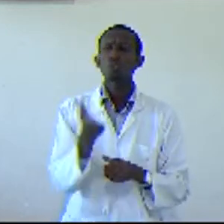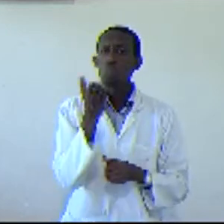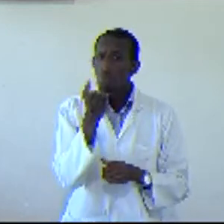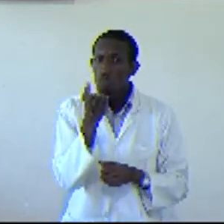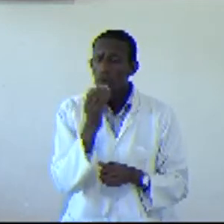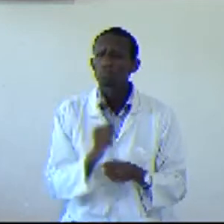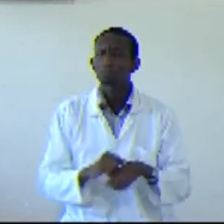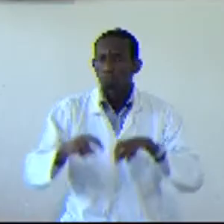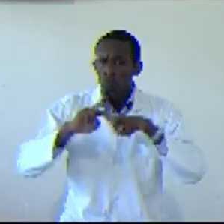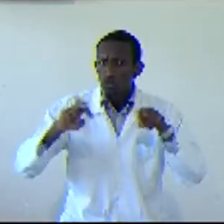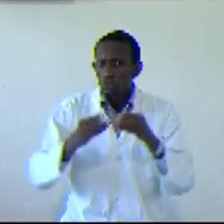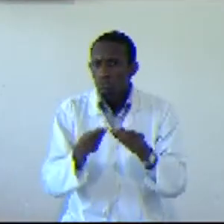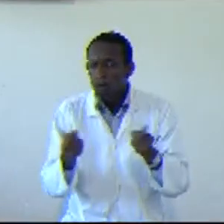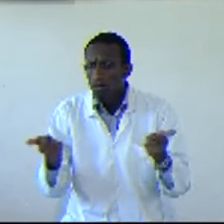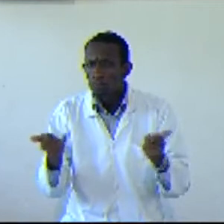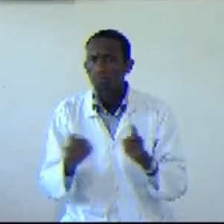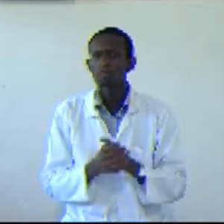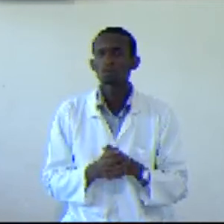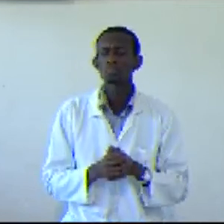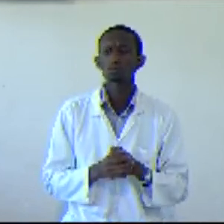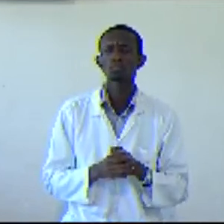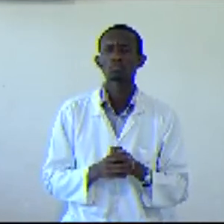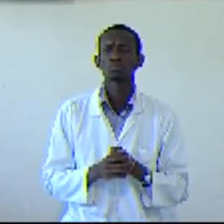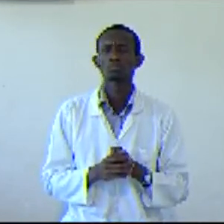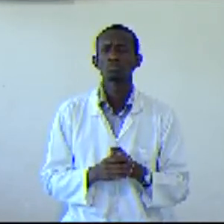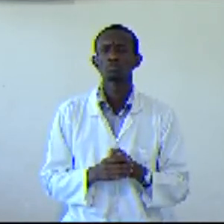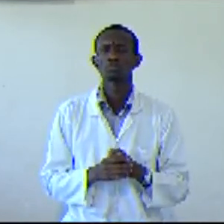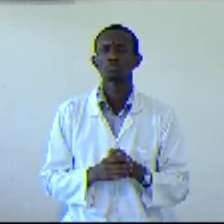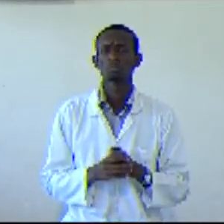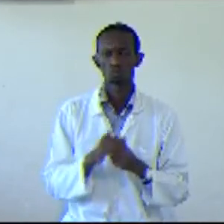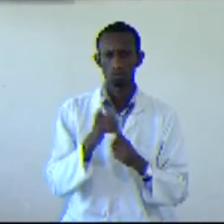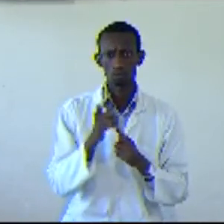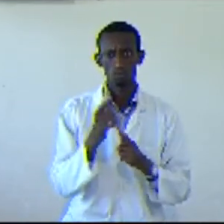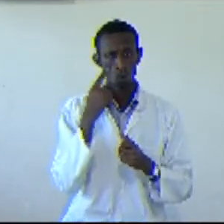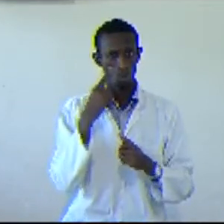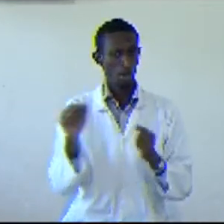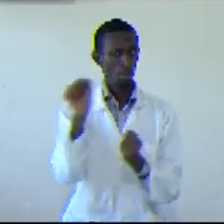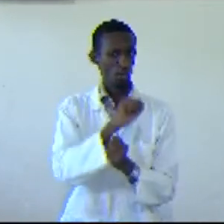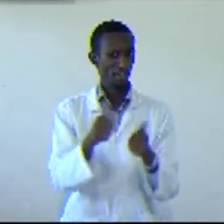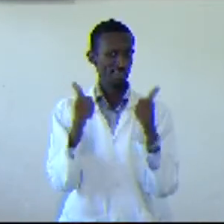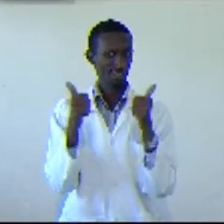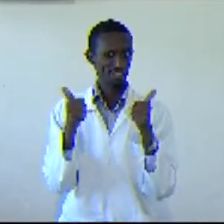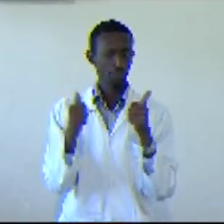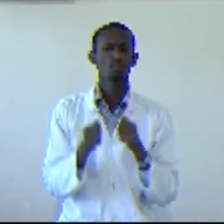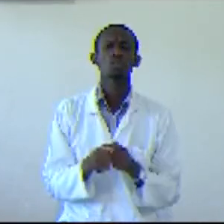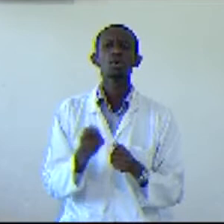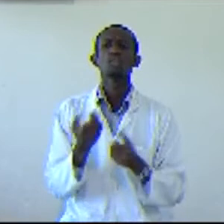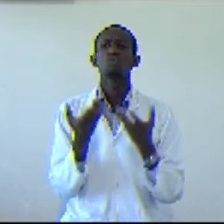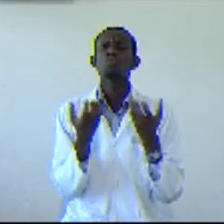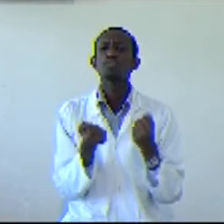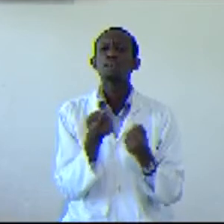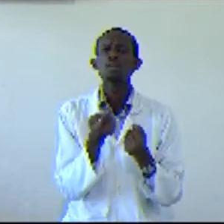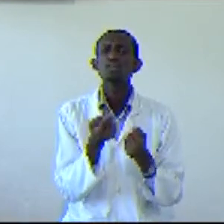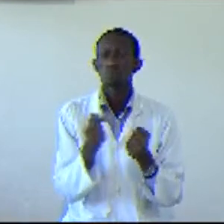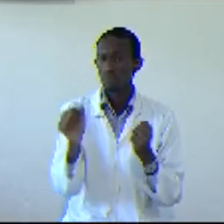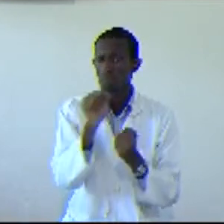the diagram below. Guess what the diagram that I'm going out for you. The very beautiful car. So we have the speed